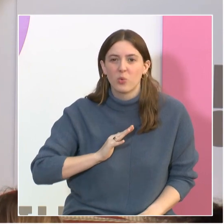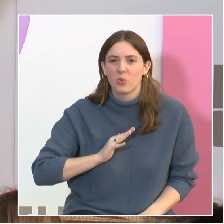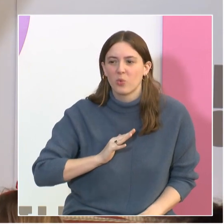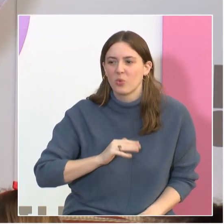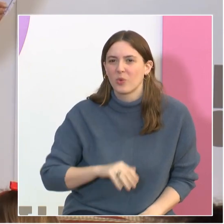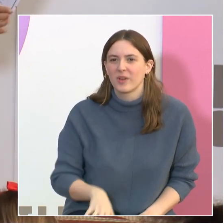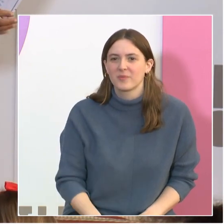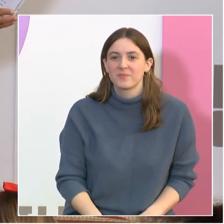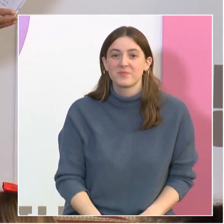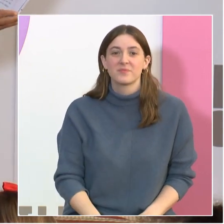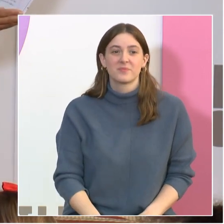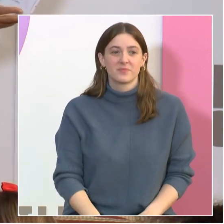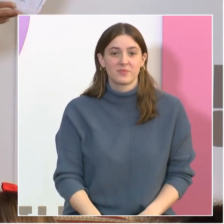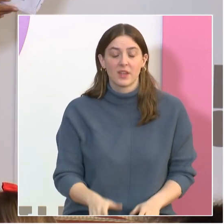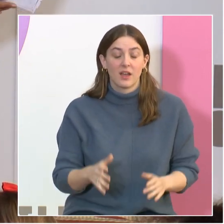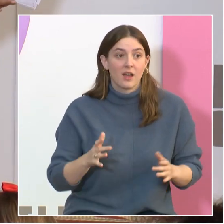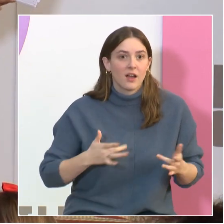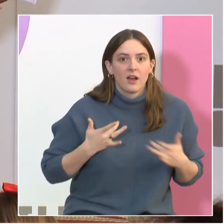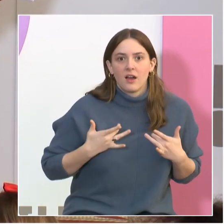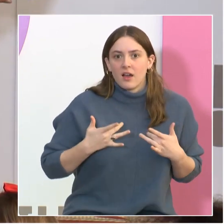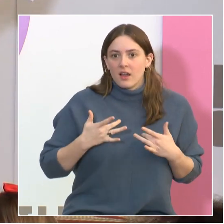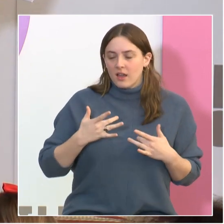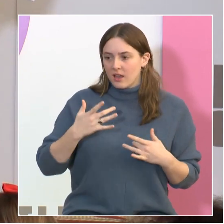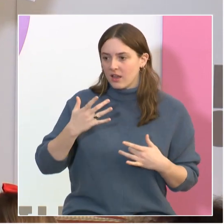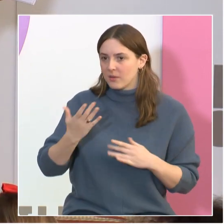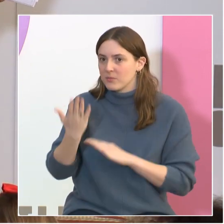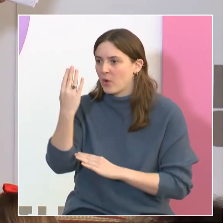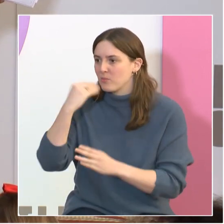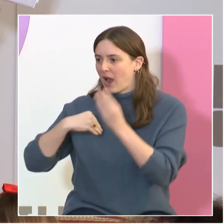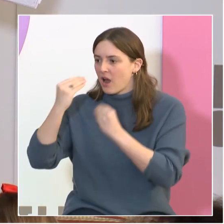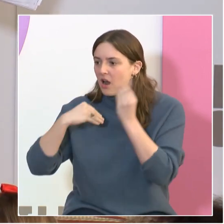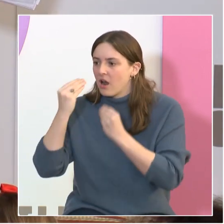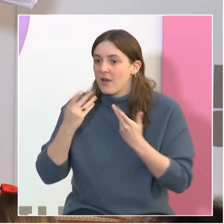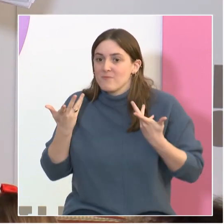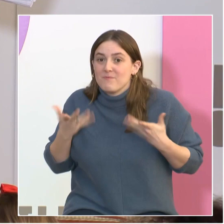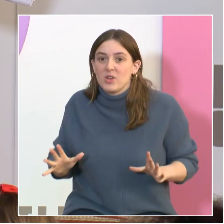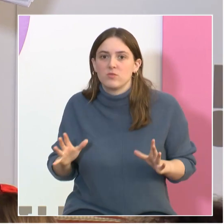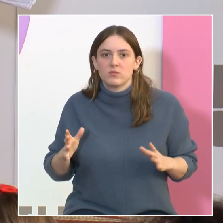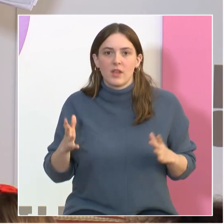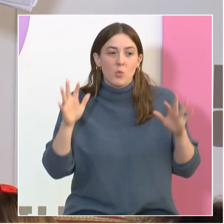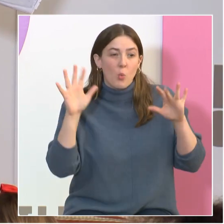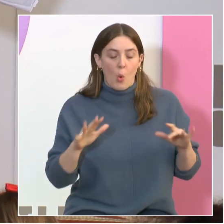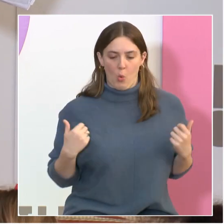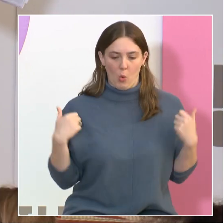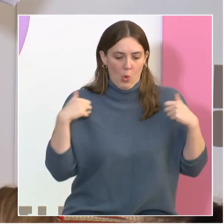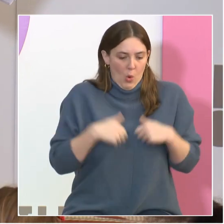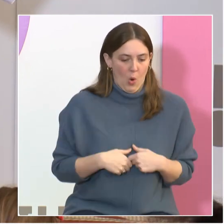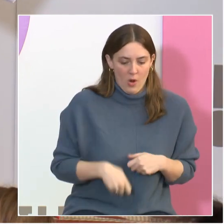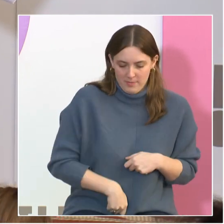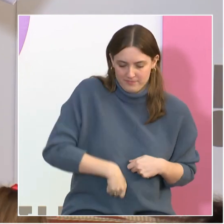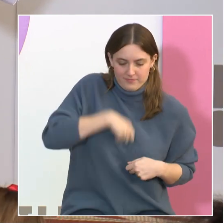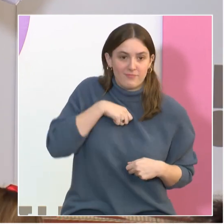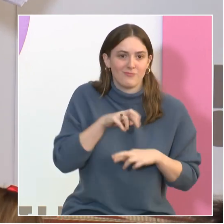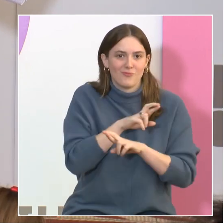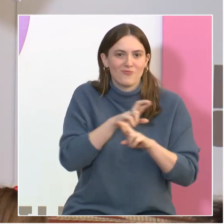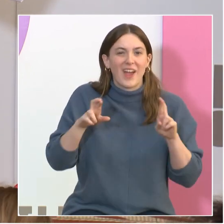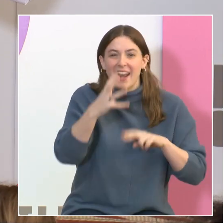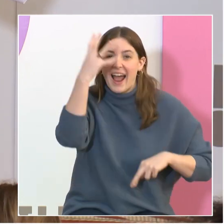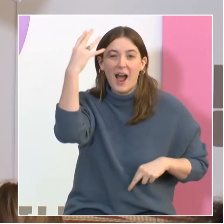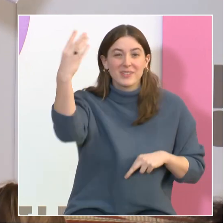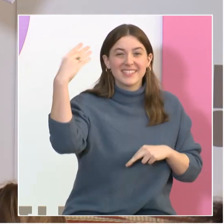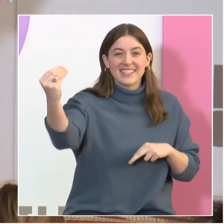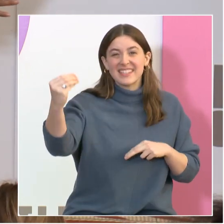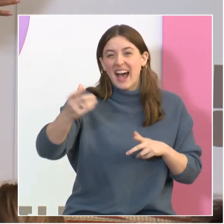Whoa! After breakfast, he put on his snowsuit and ran outside.